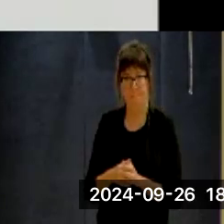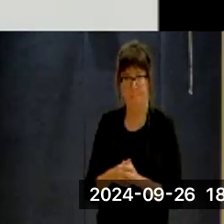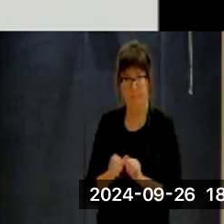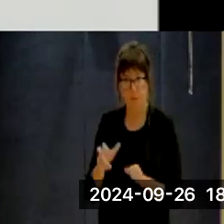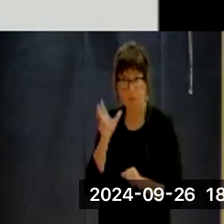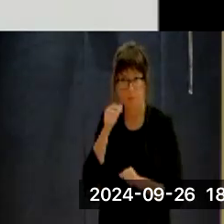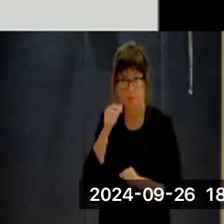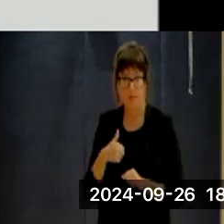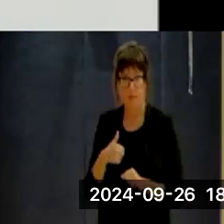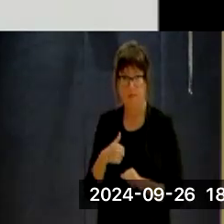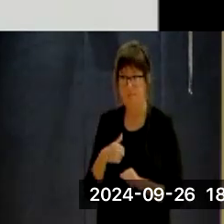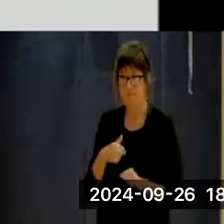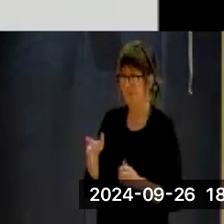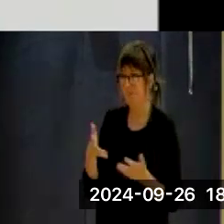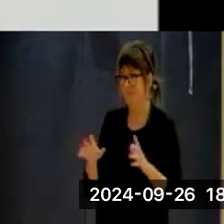you guys can-